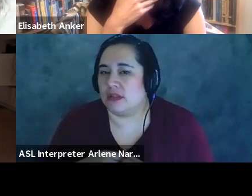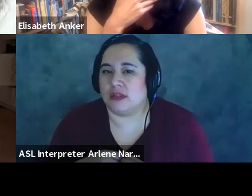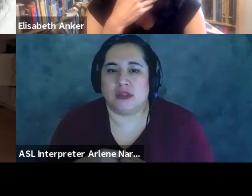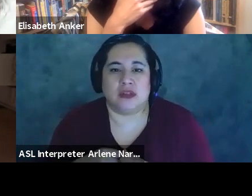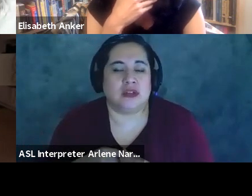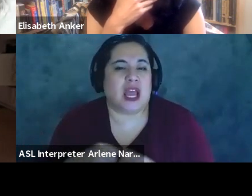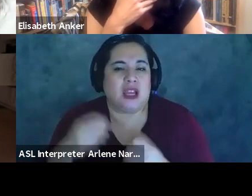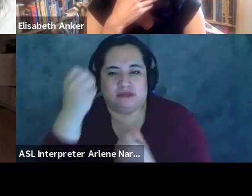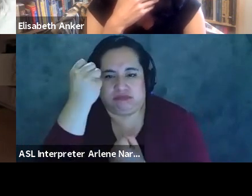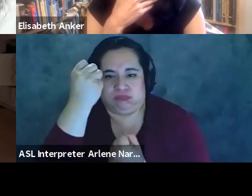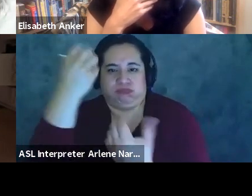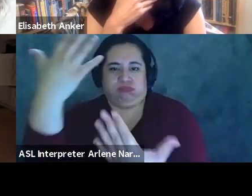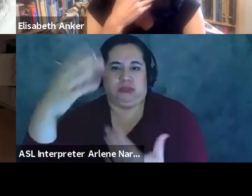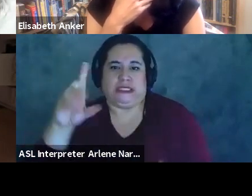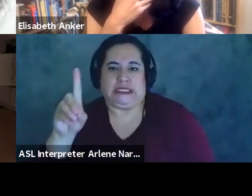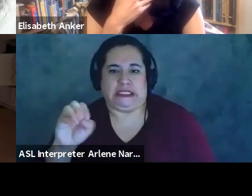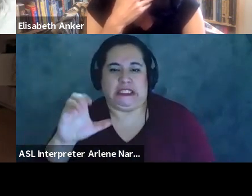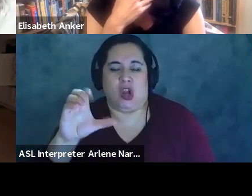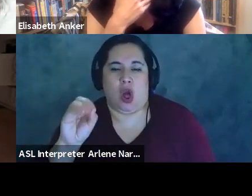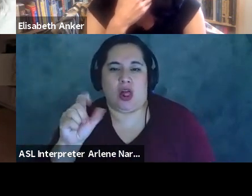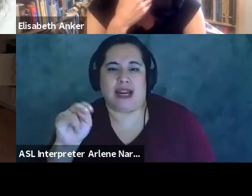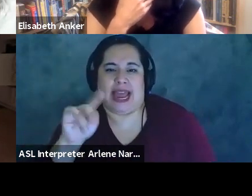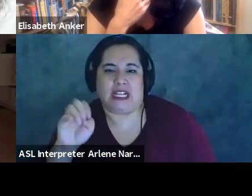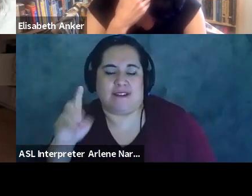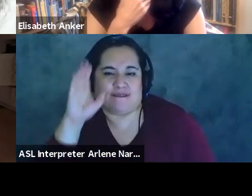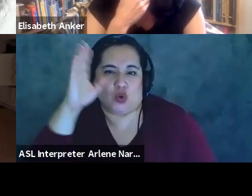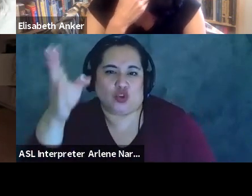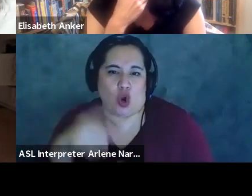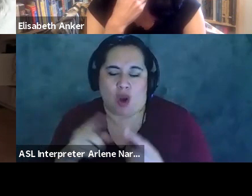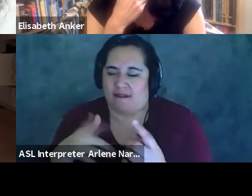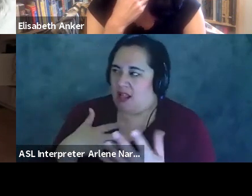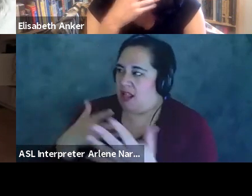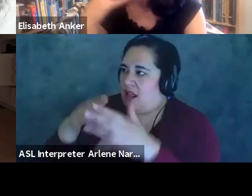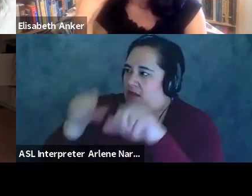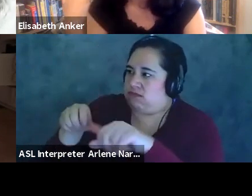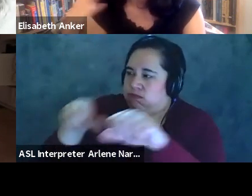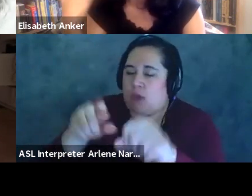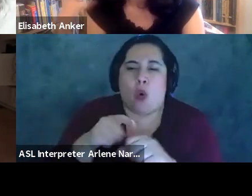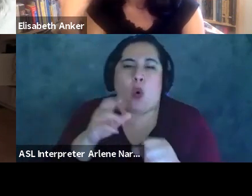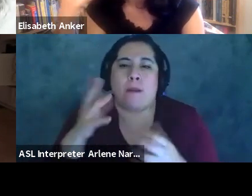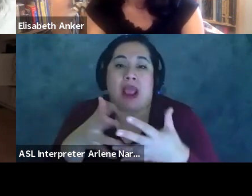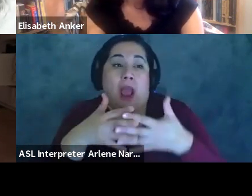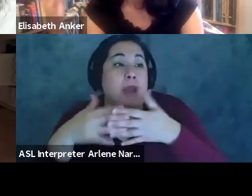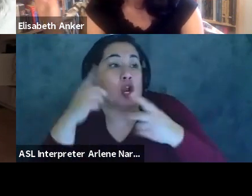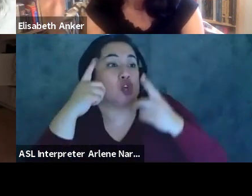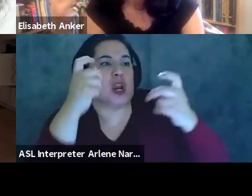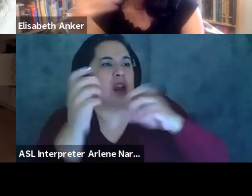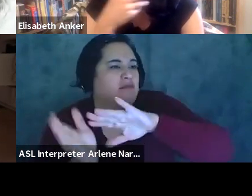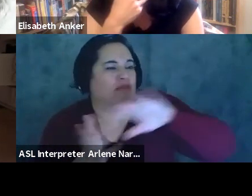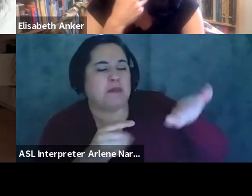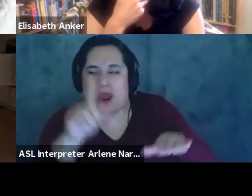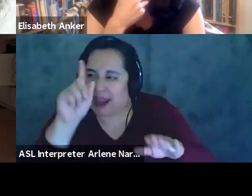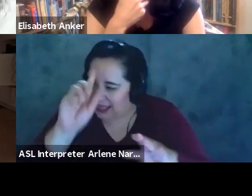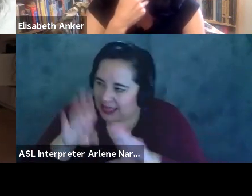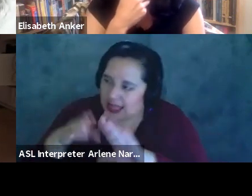decolonized futures in the wake of the end of colonialism, whether it's the kind of end of a kind of American dream in a liberal democratic